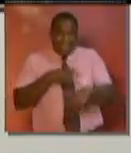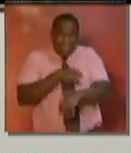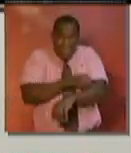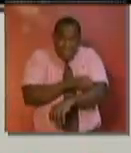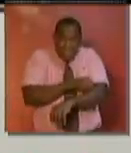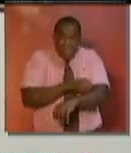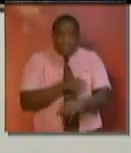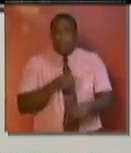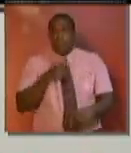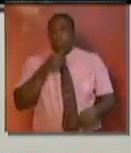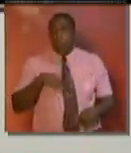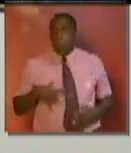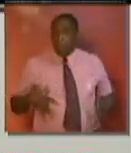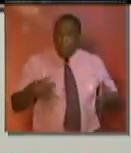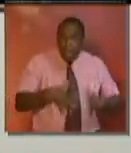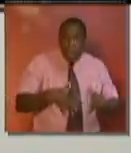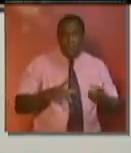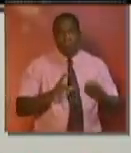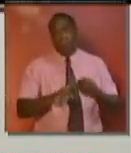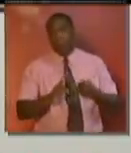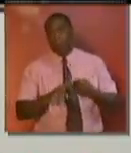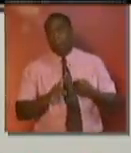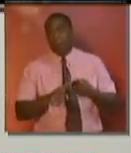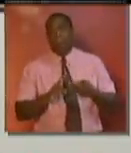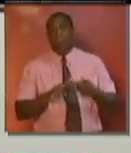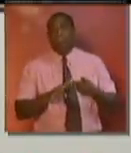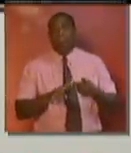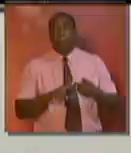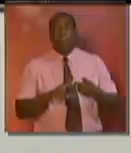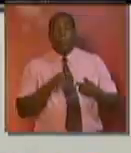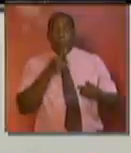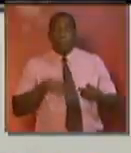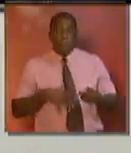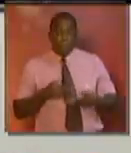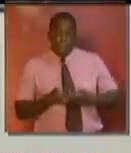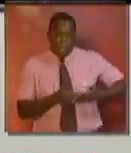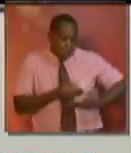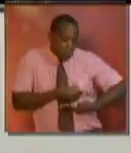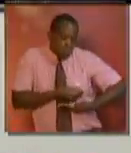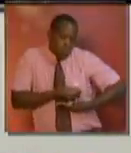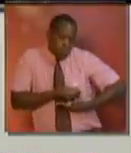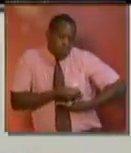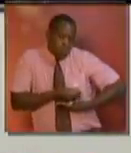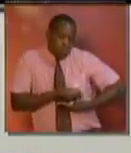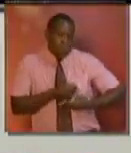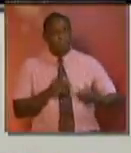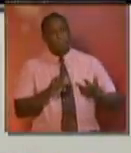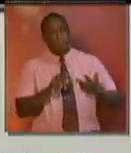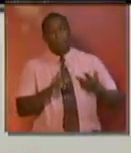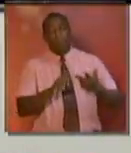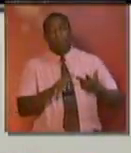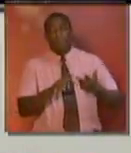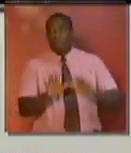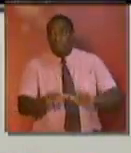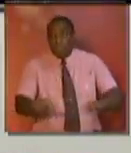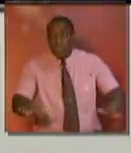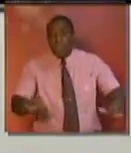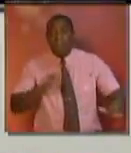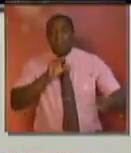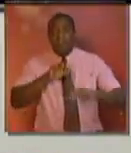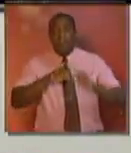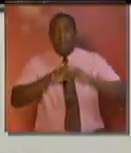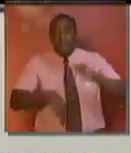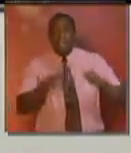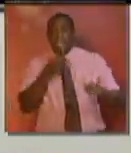time, the pregnant population, breastfeeding mothers, and of course, our children.